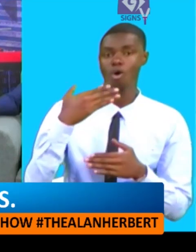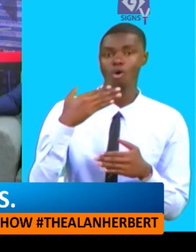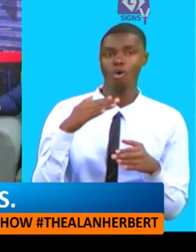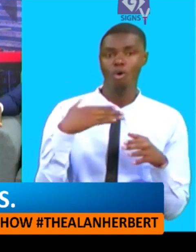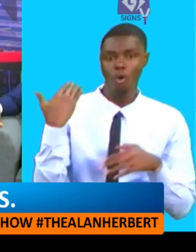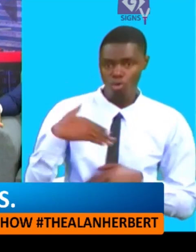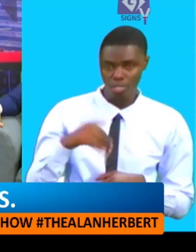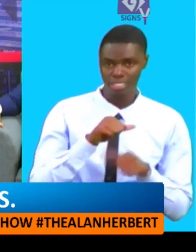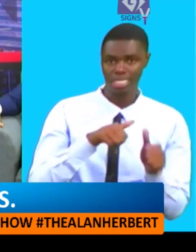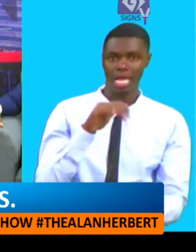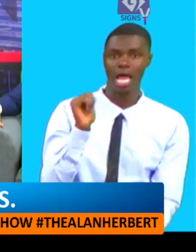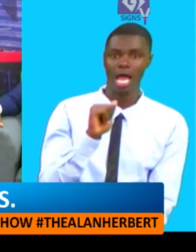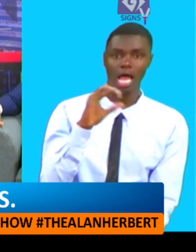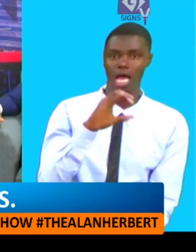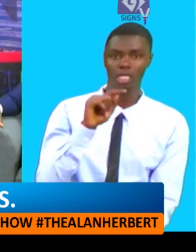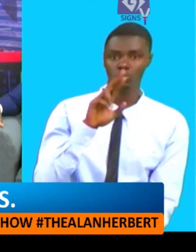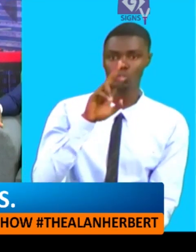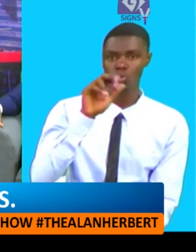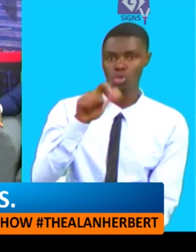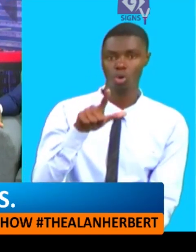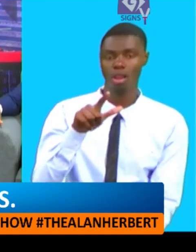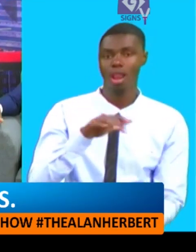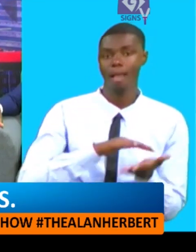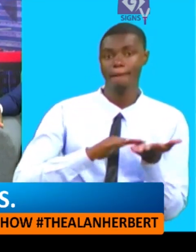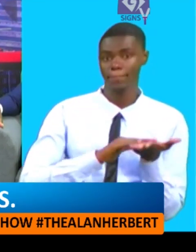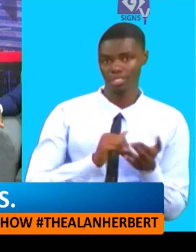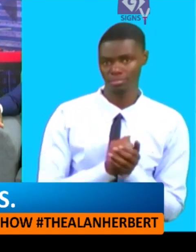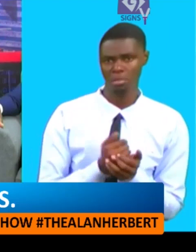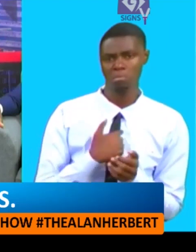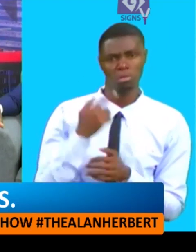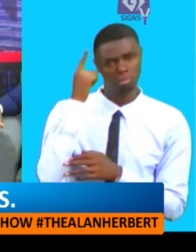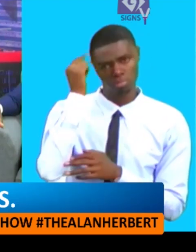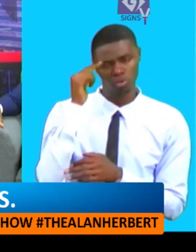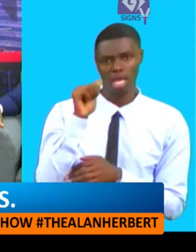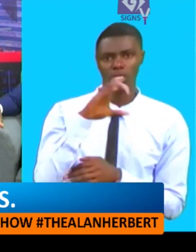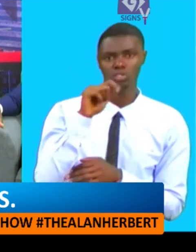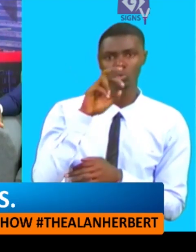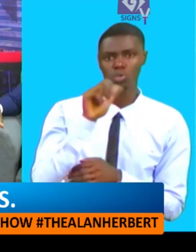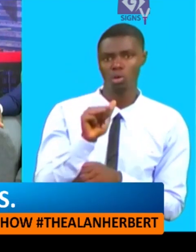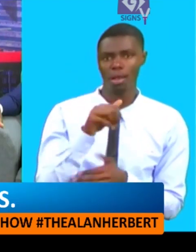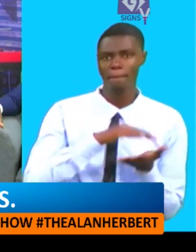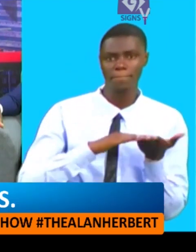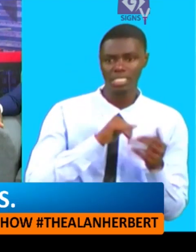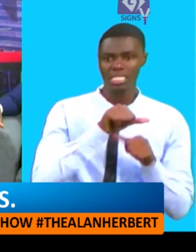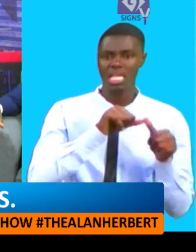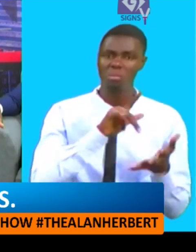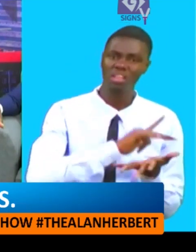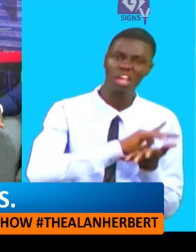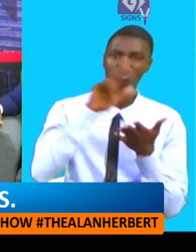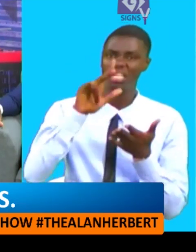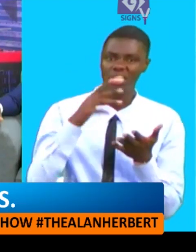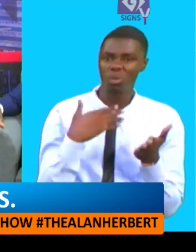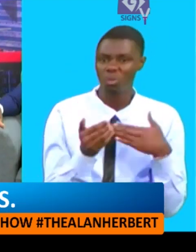based. Interesting. Yes. Yeah. For some reason, I thought actuarial science had to do something with aeroplanes and all of that.